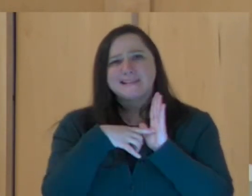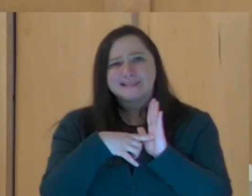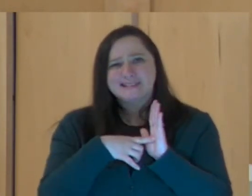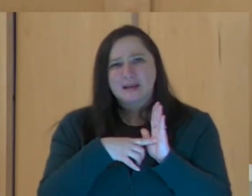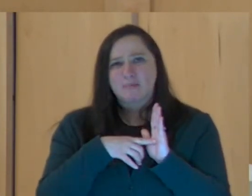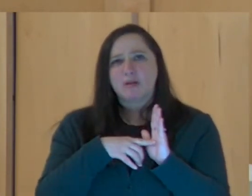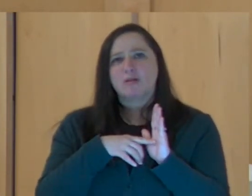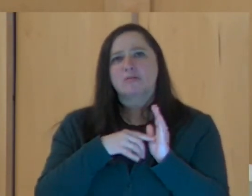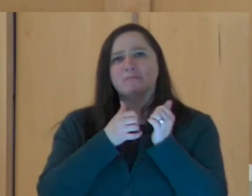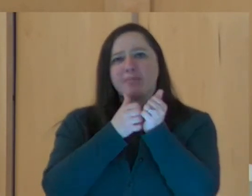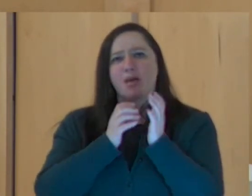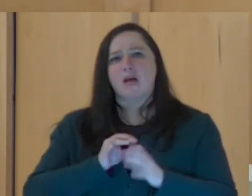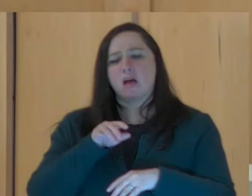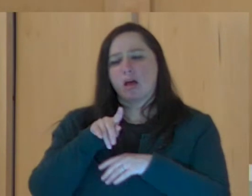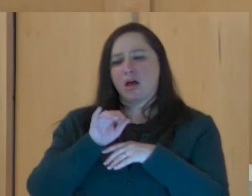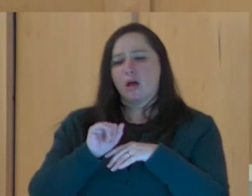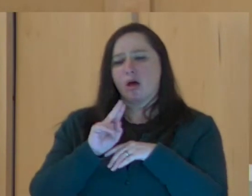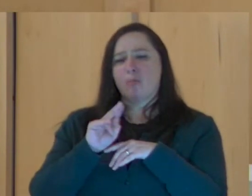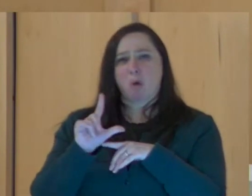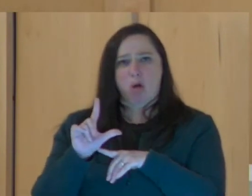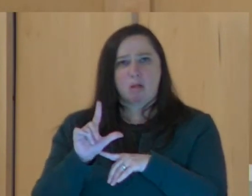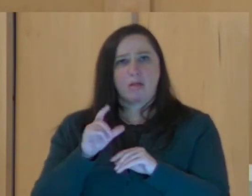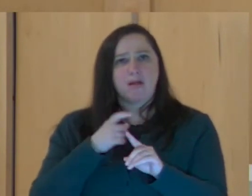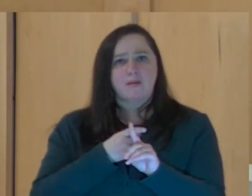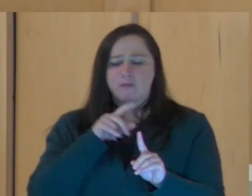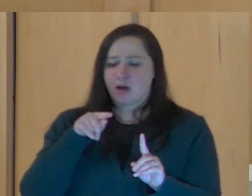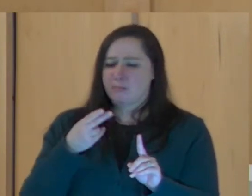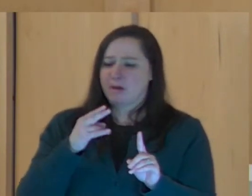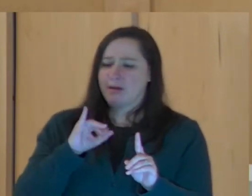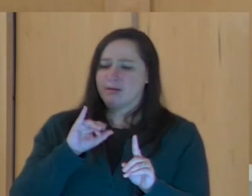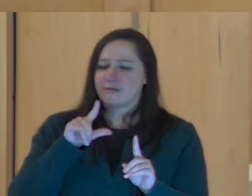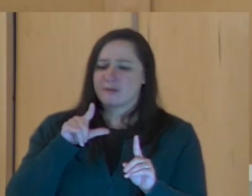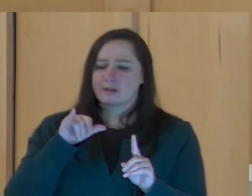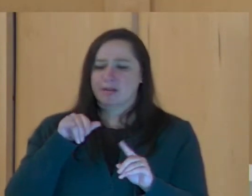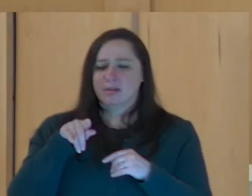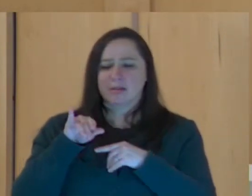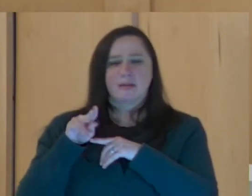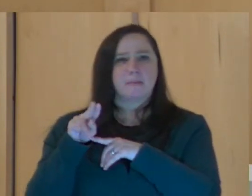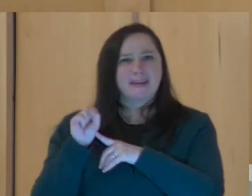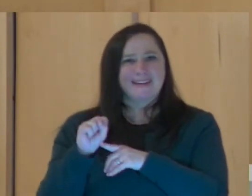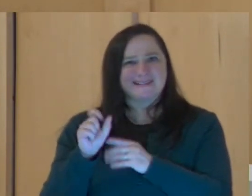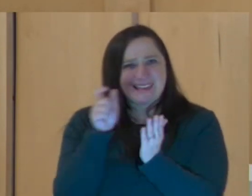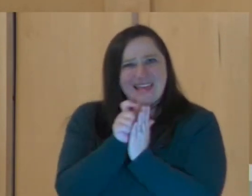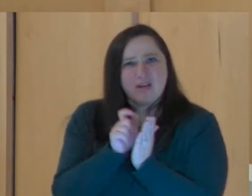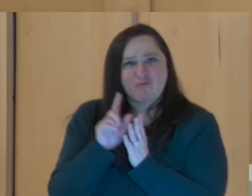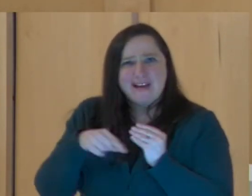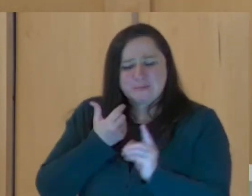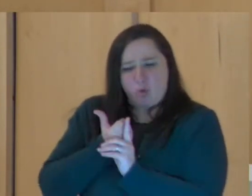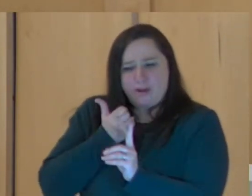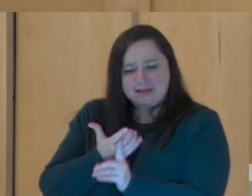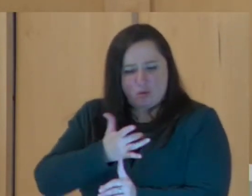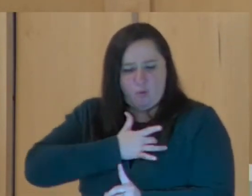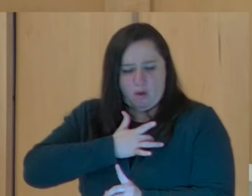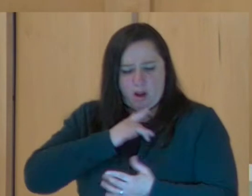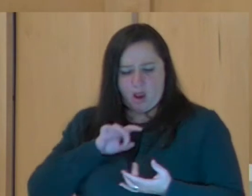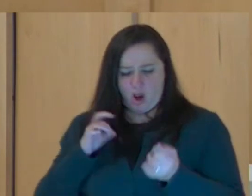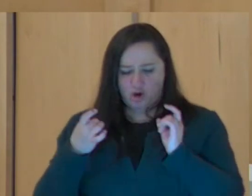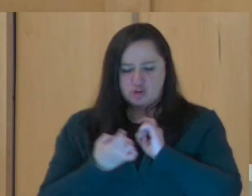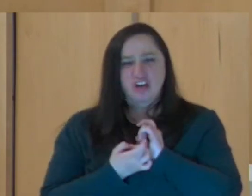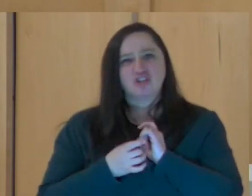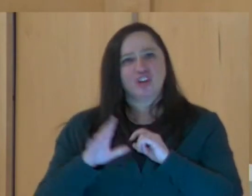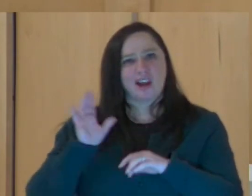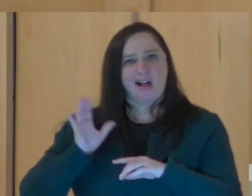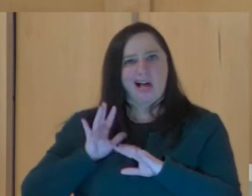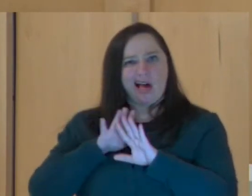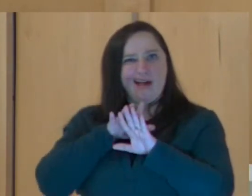Paul. In Philippians chapter 3, he writes about the change in his own heart from being a hypocrite